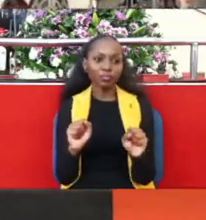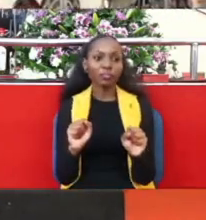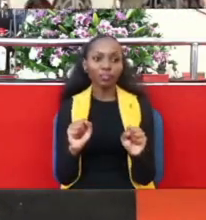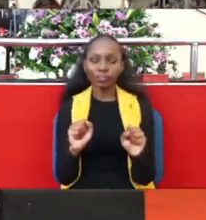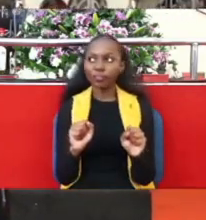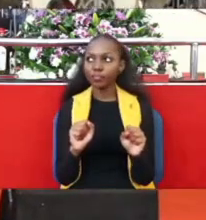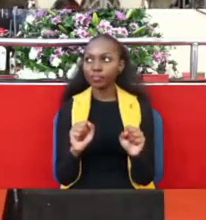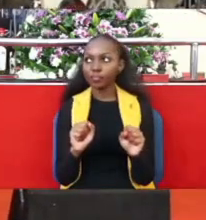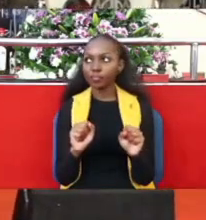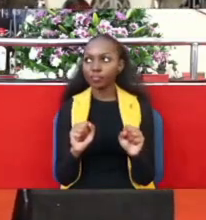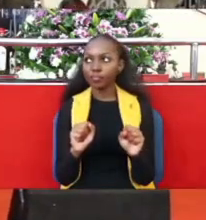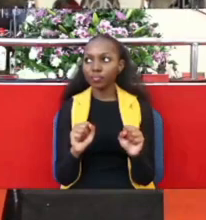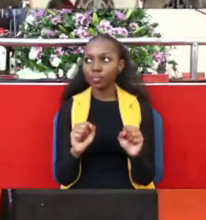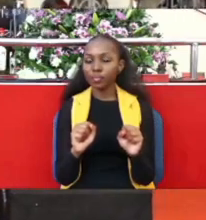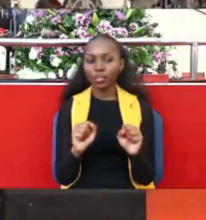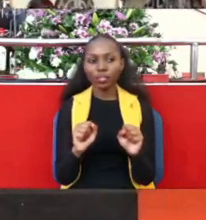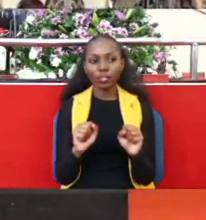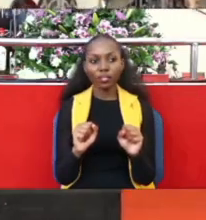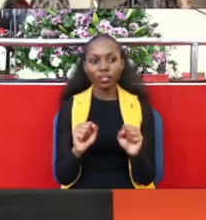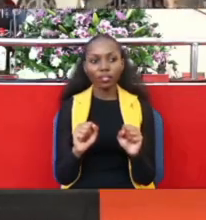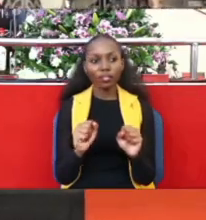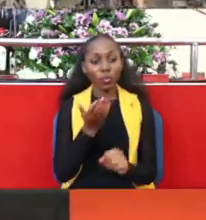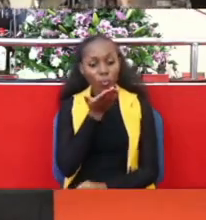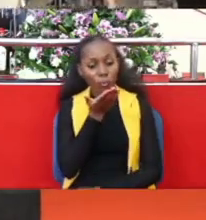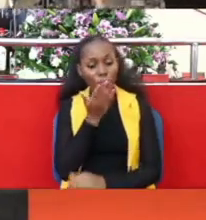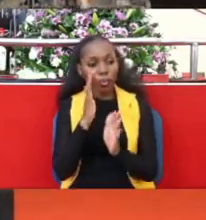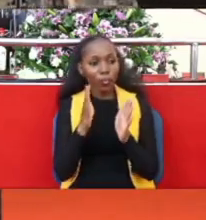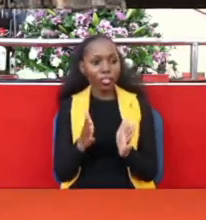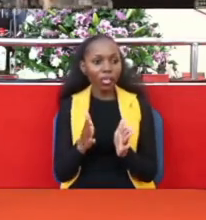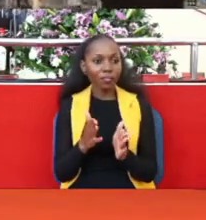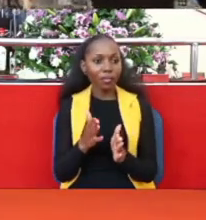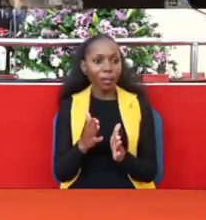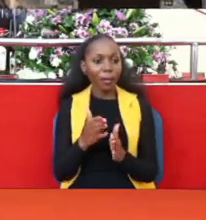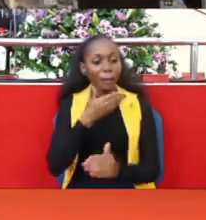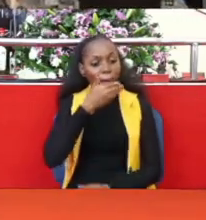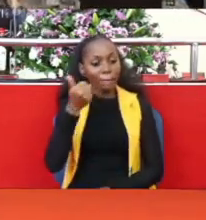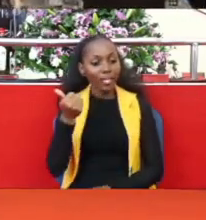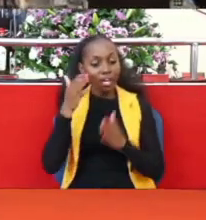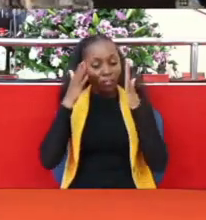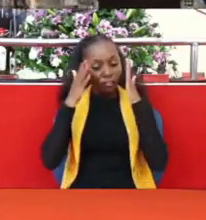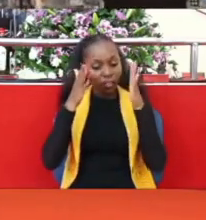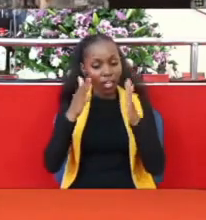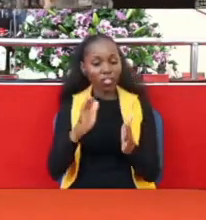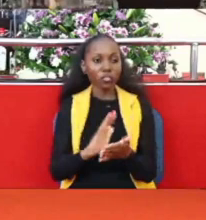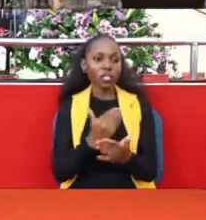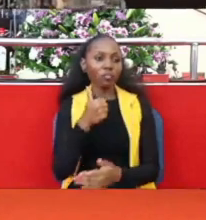So they better concentrate with something else. Because you're